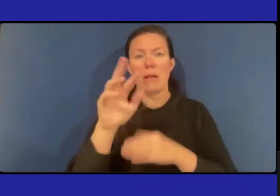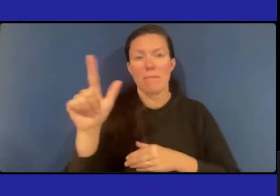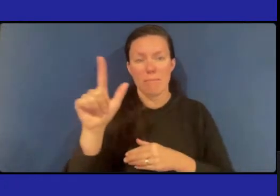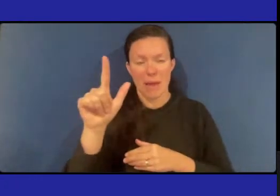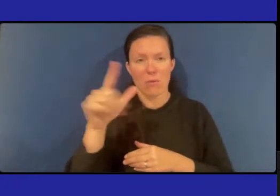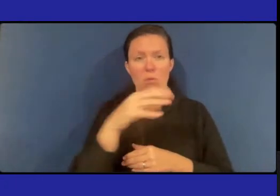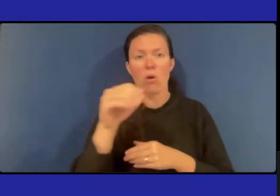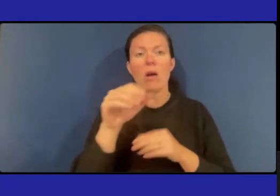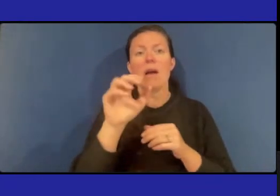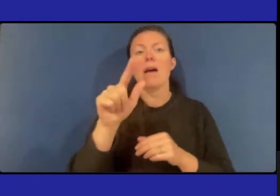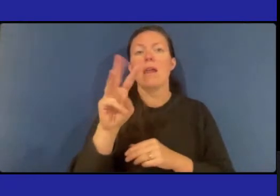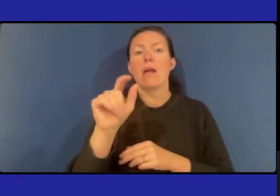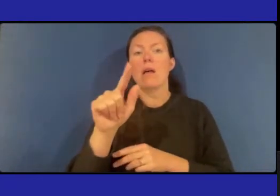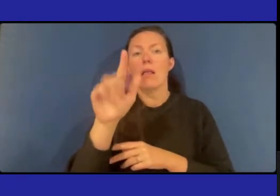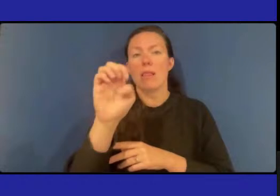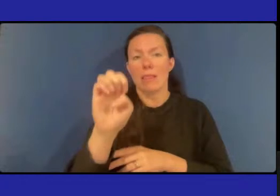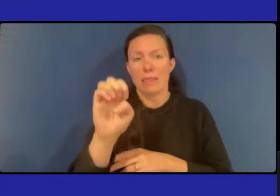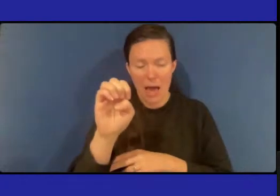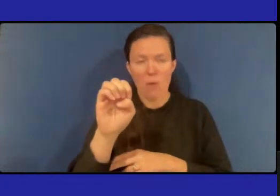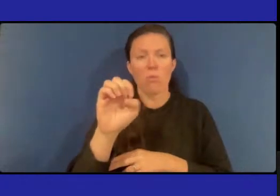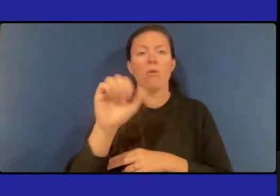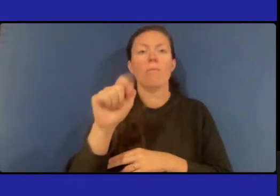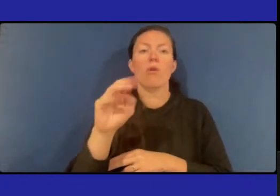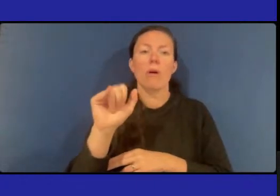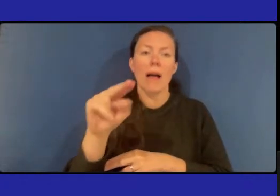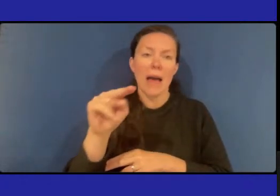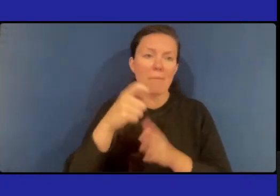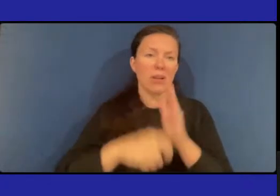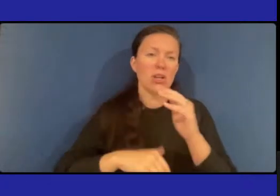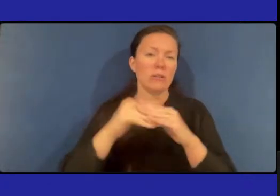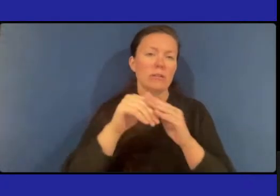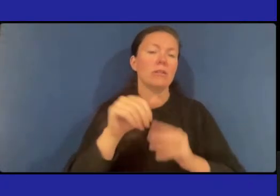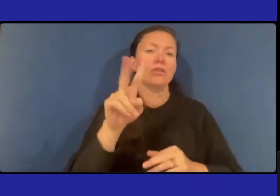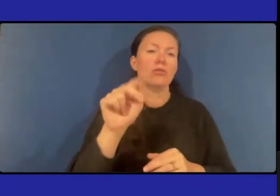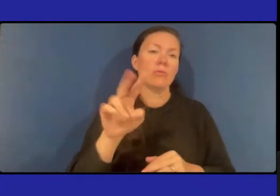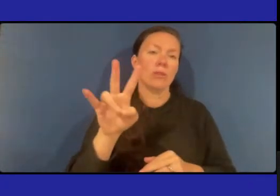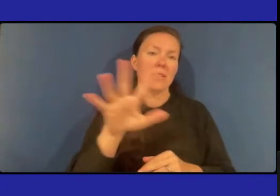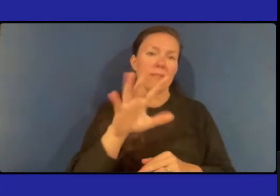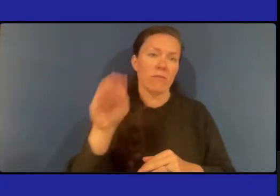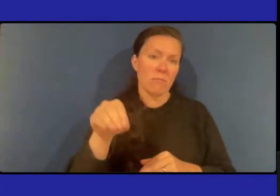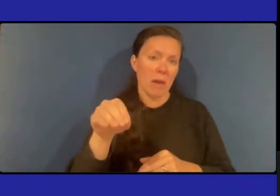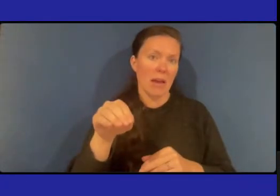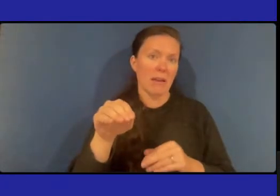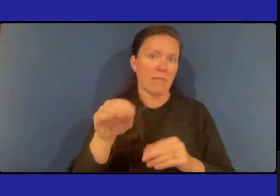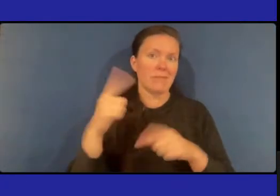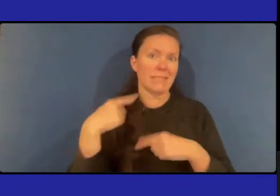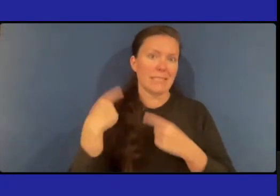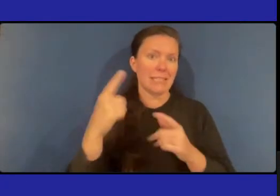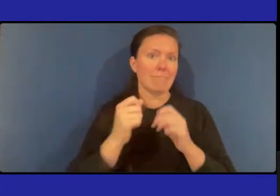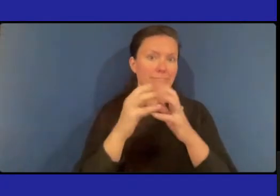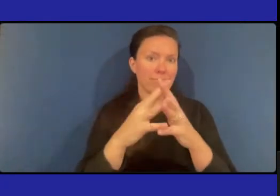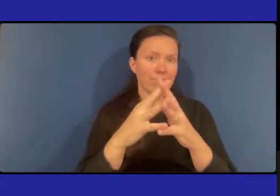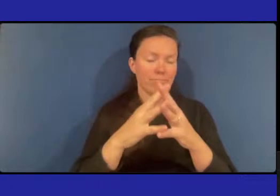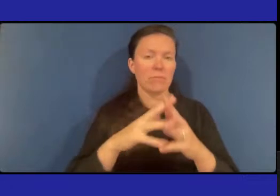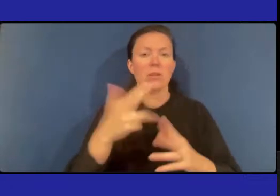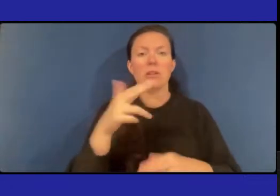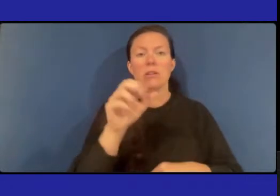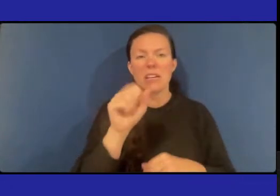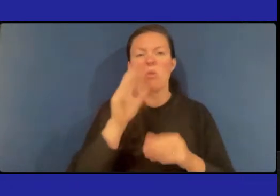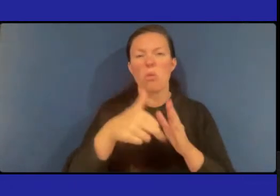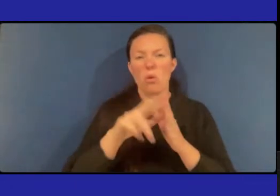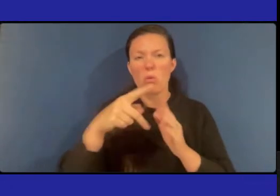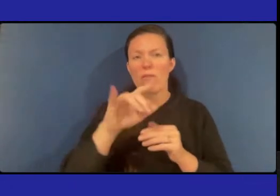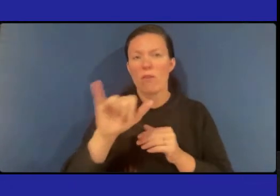allowable overhead and admin costs, which have been capped at 2.75% since inception. And CHS receives and reviews PAGNI's